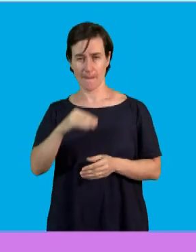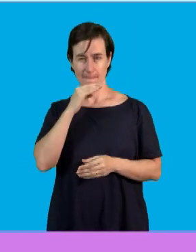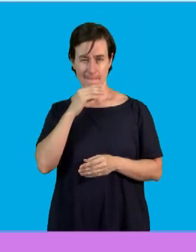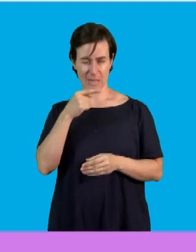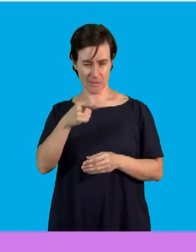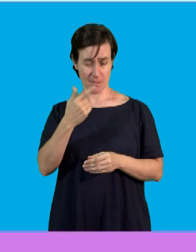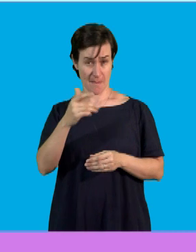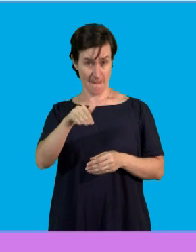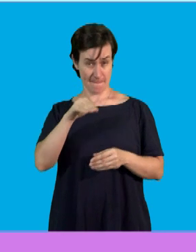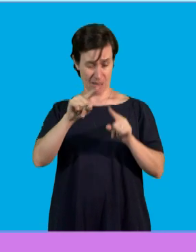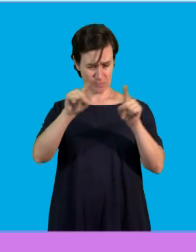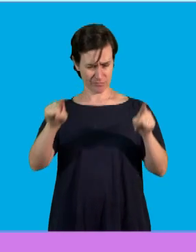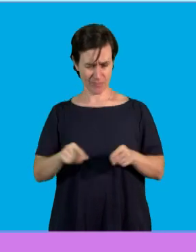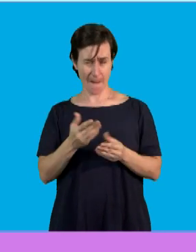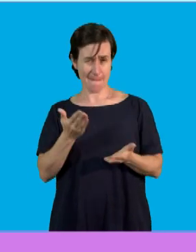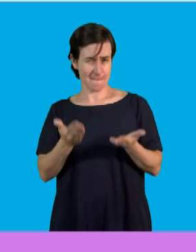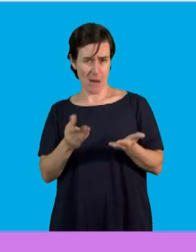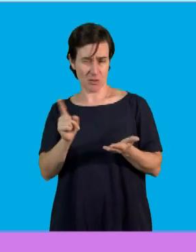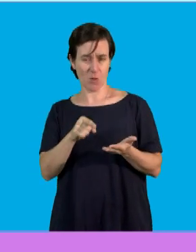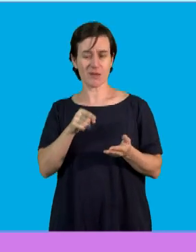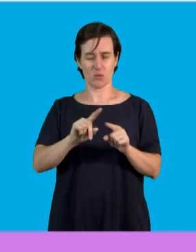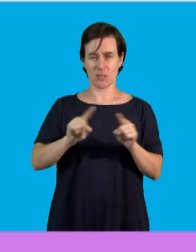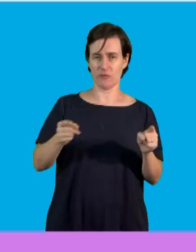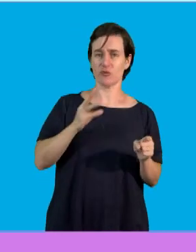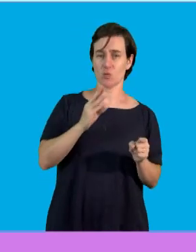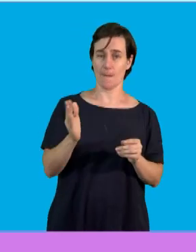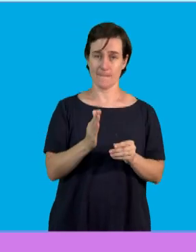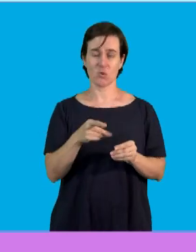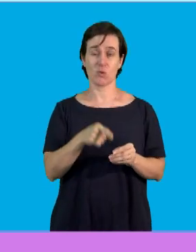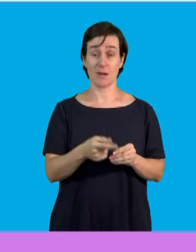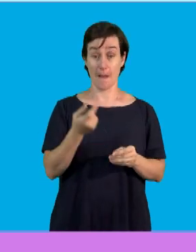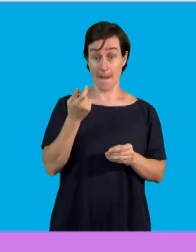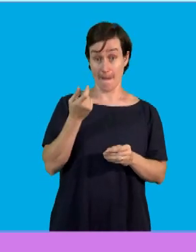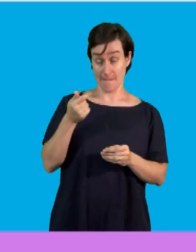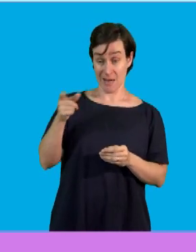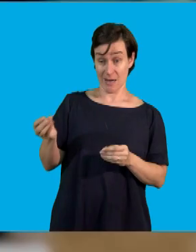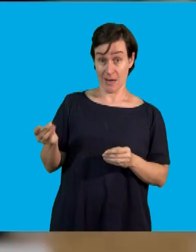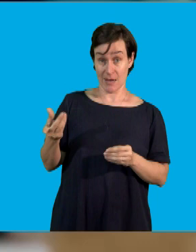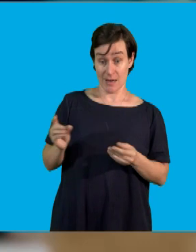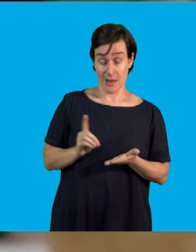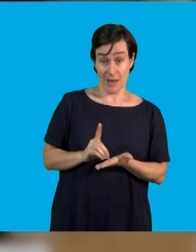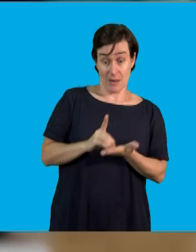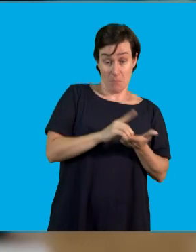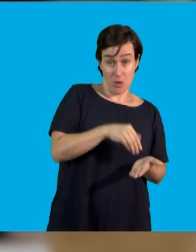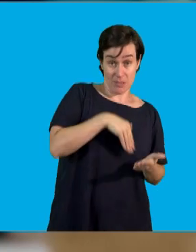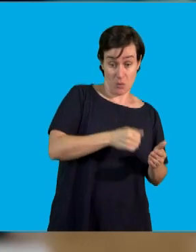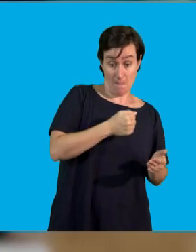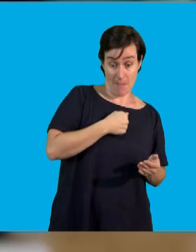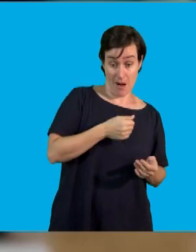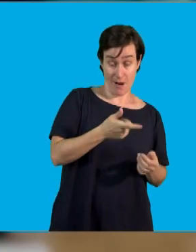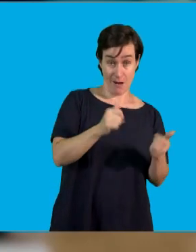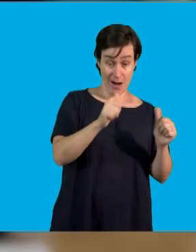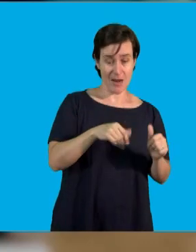bank balance, there will be a difference between the money deposited and the money that will be taken out